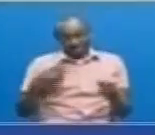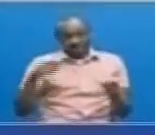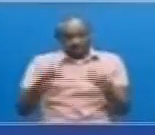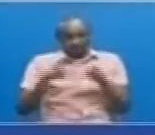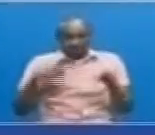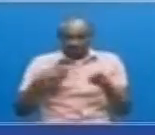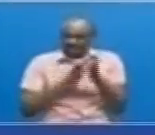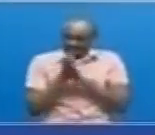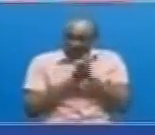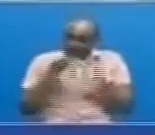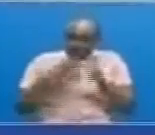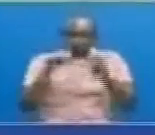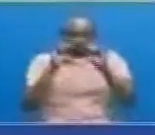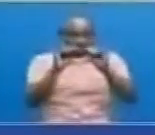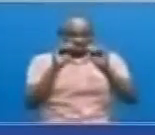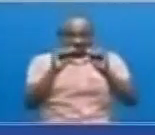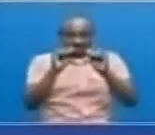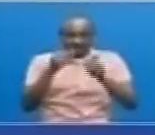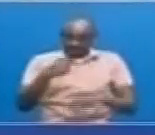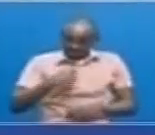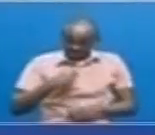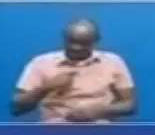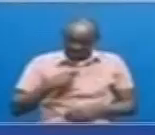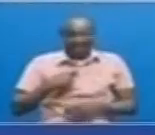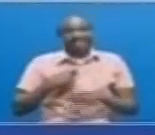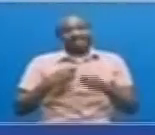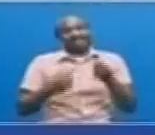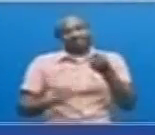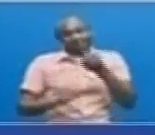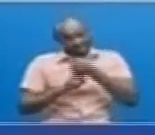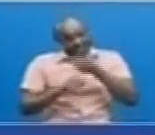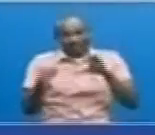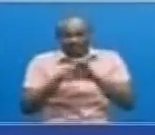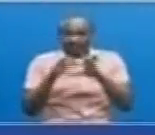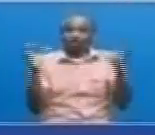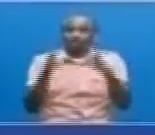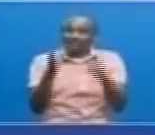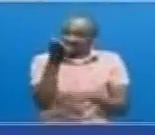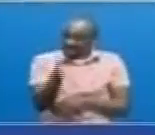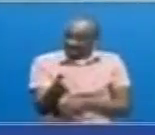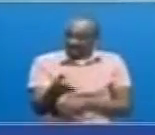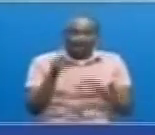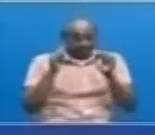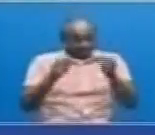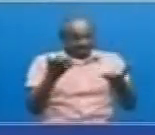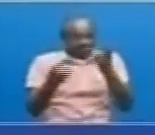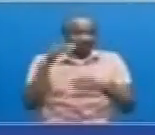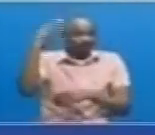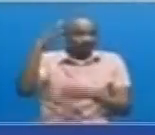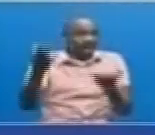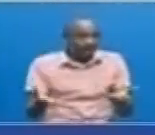activating my passion to teach, and I am contributing to community, maybe not now, but in the future,